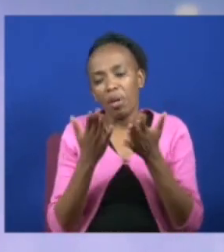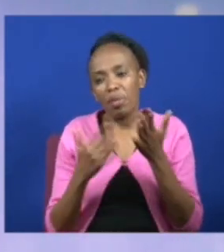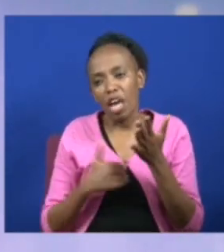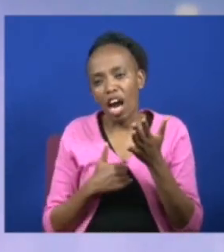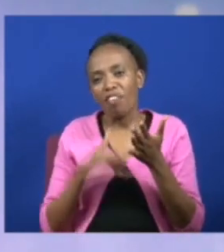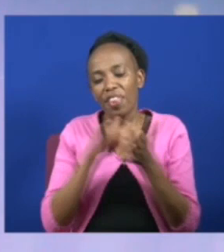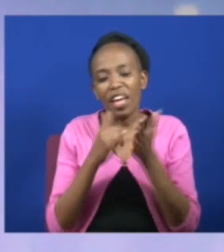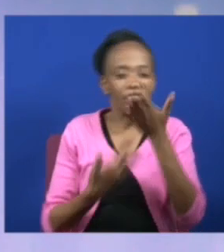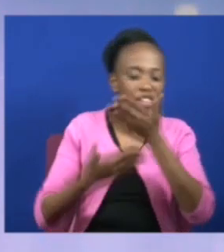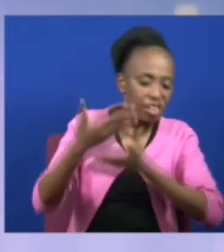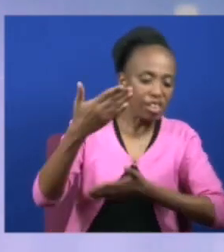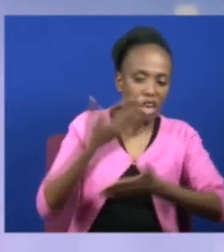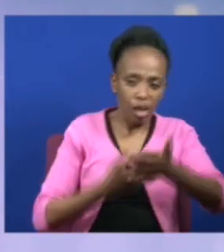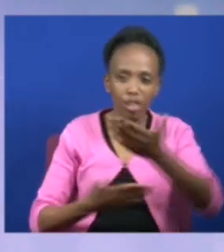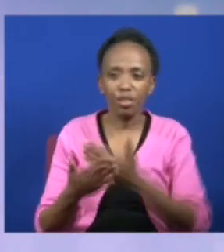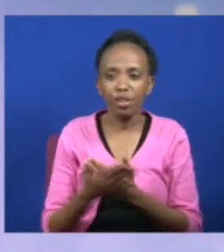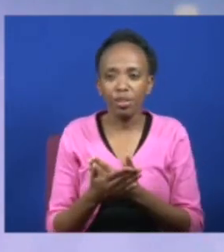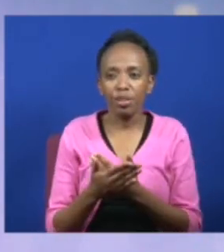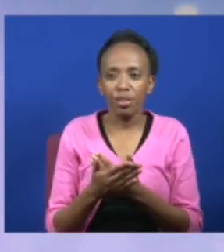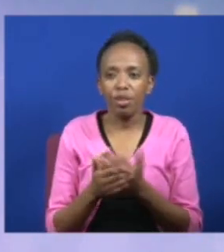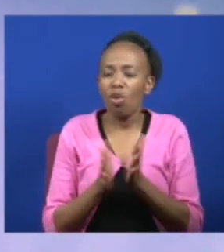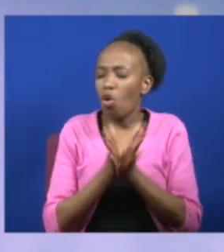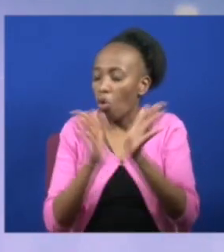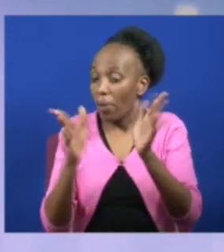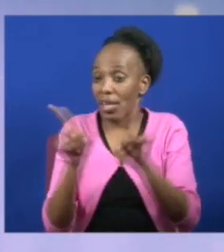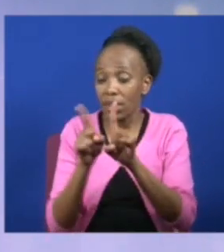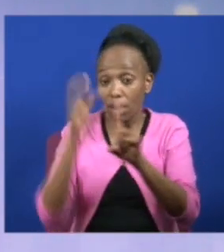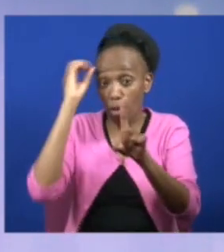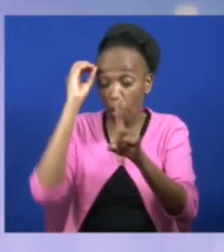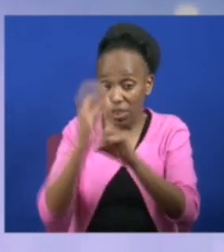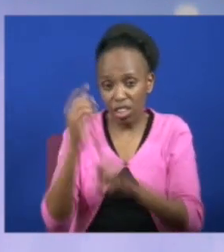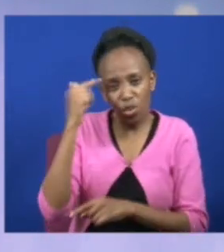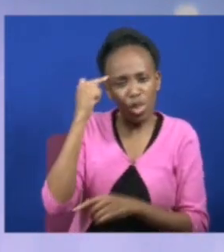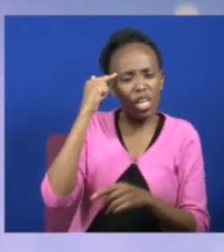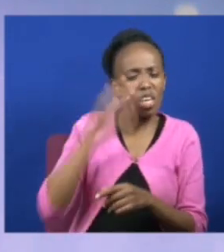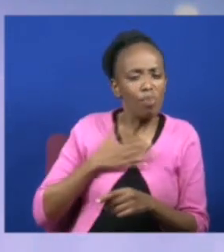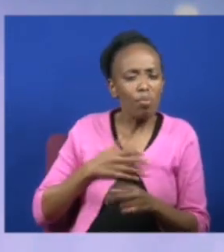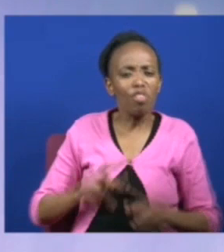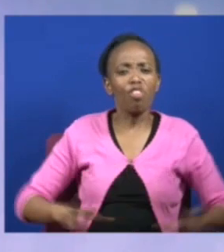Suppose you had that discussion, open and objective. What do you think